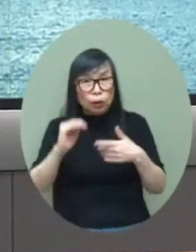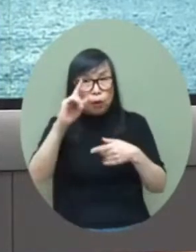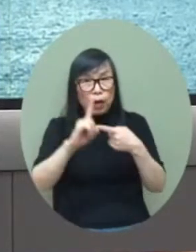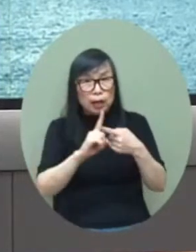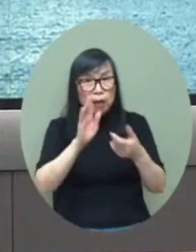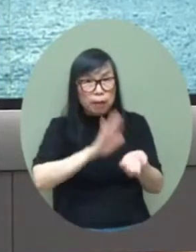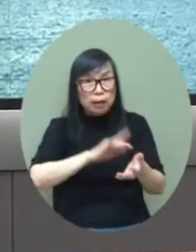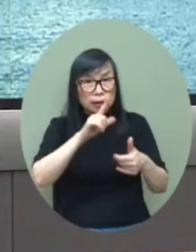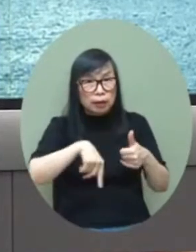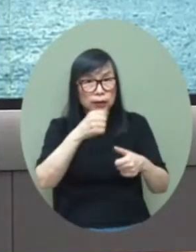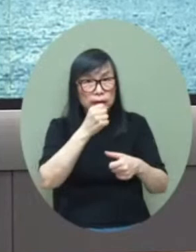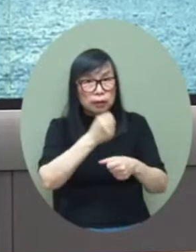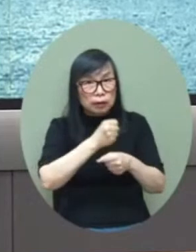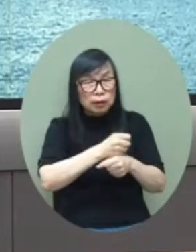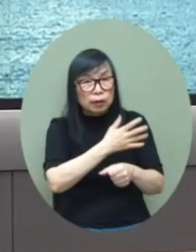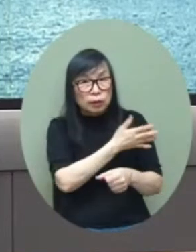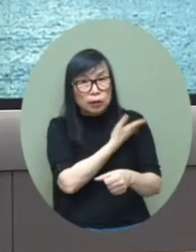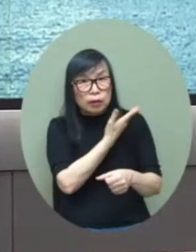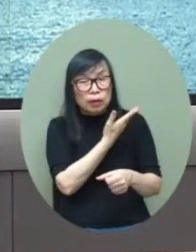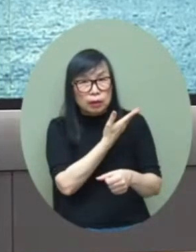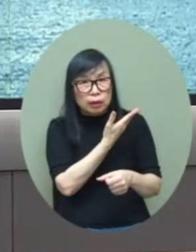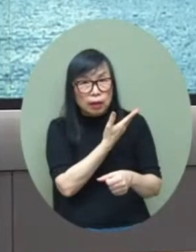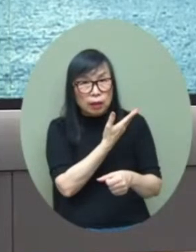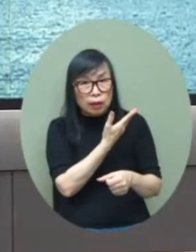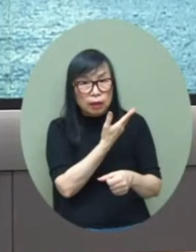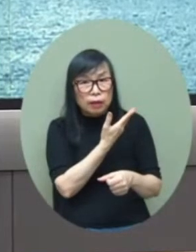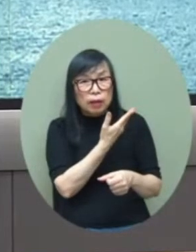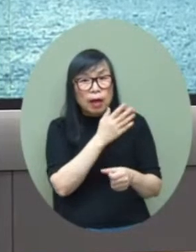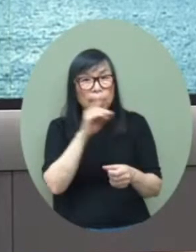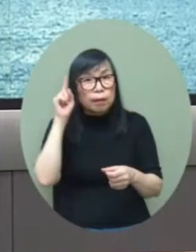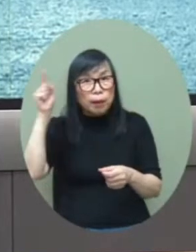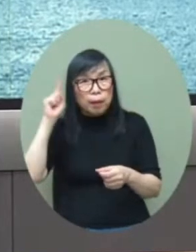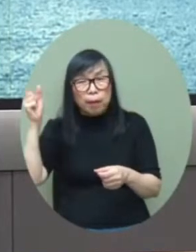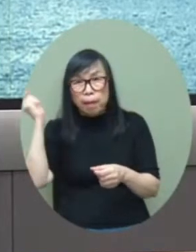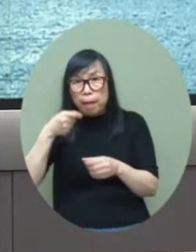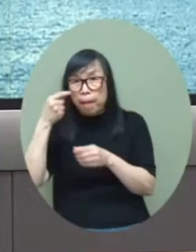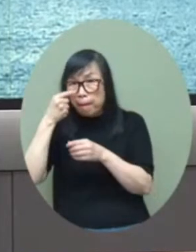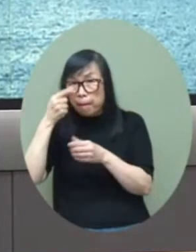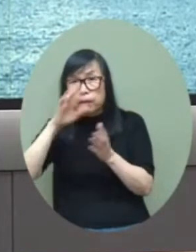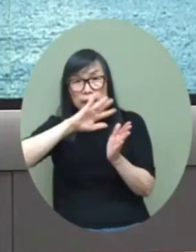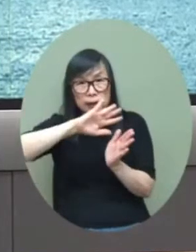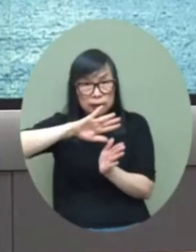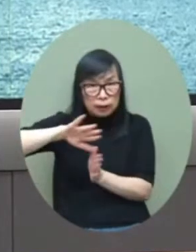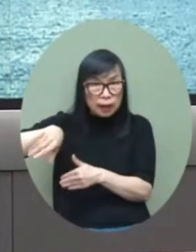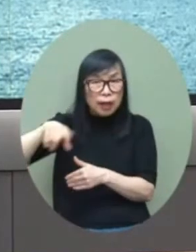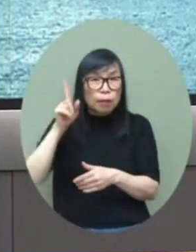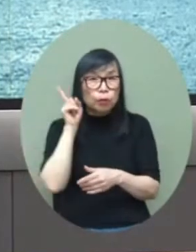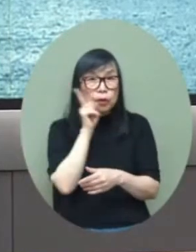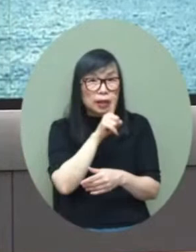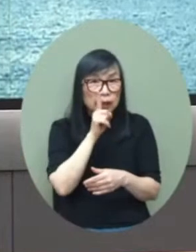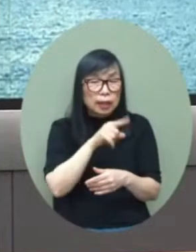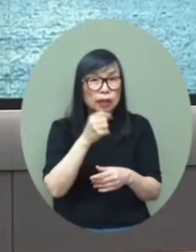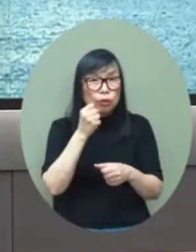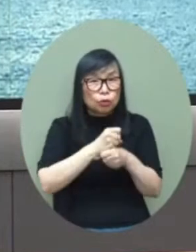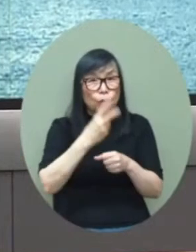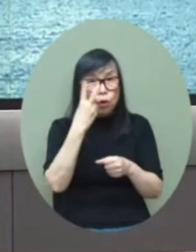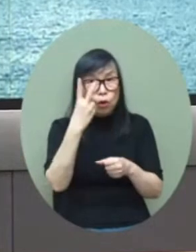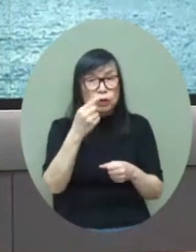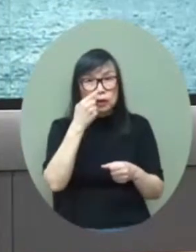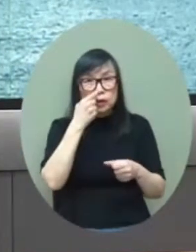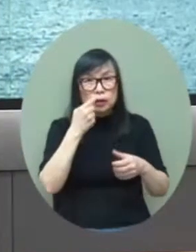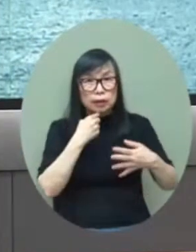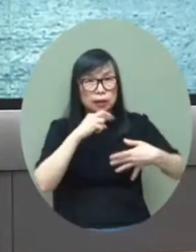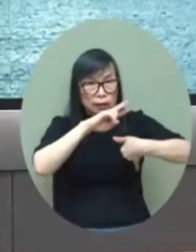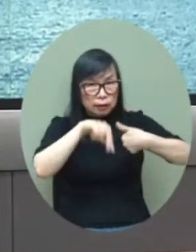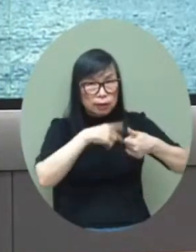Those who are looking after the high-risk patients will, other than the RAT daily test, they will